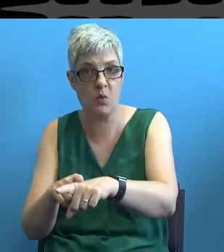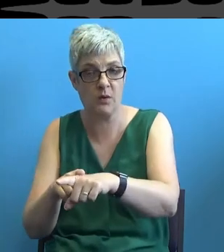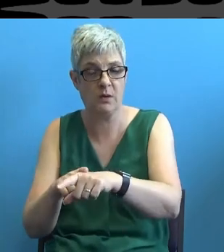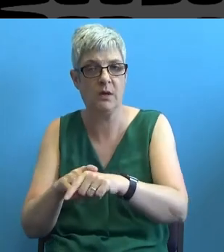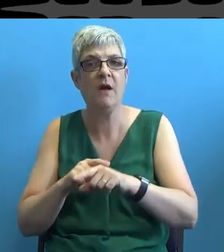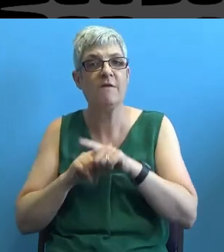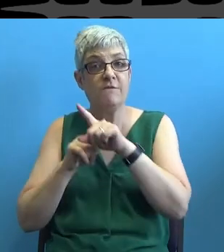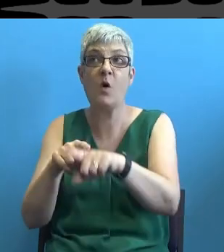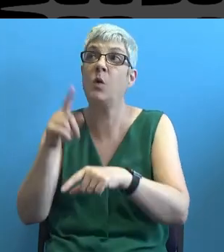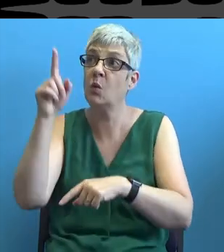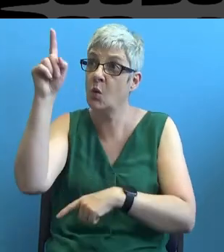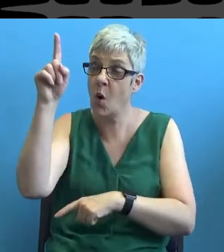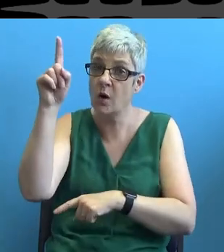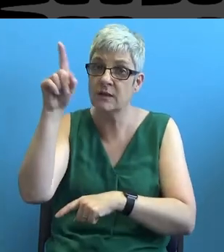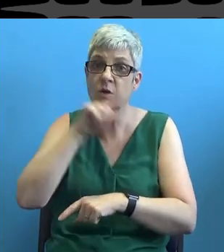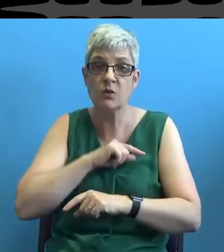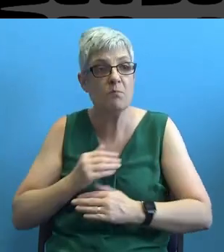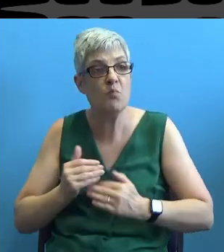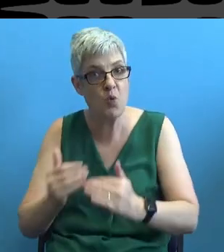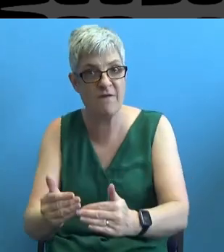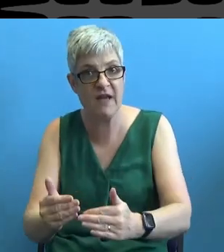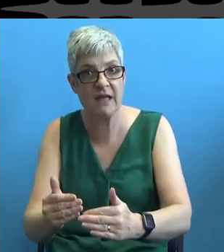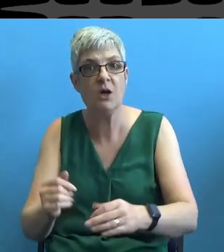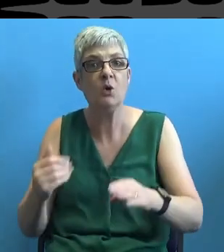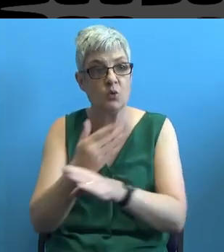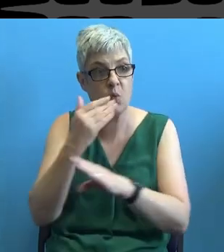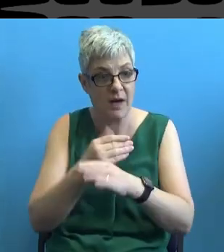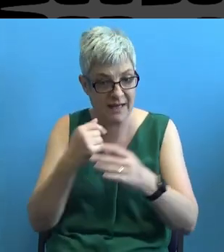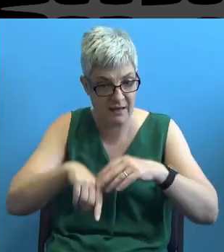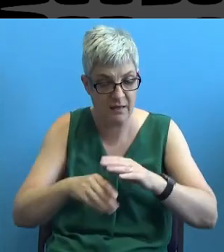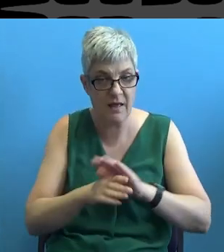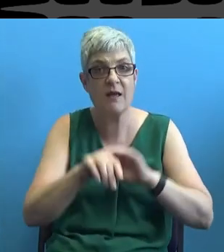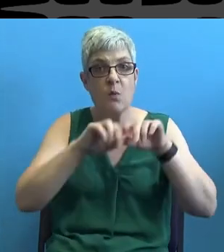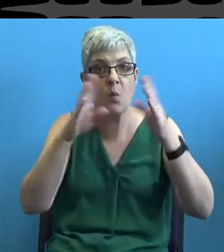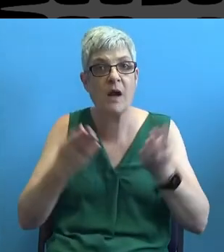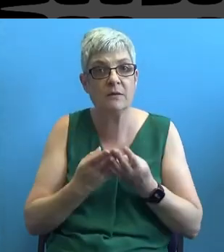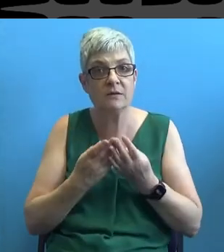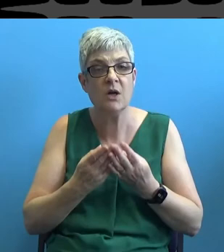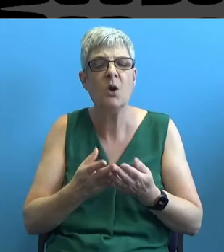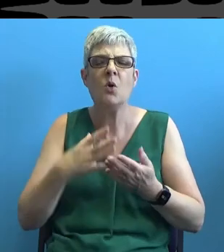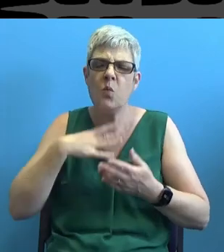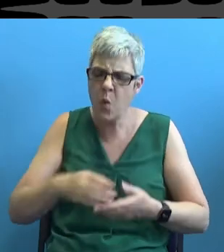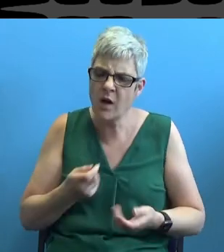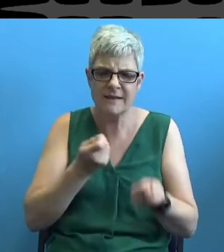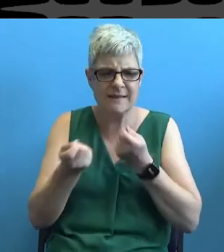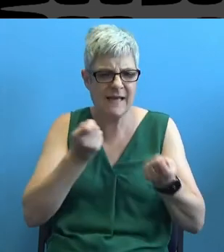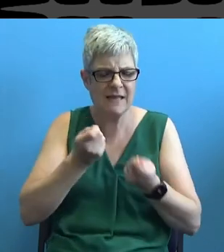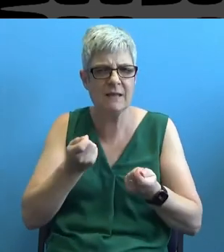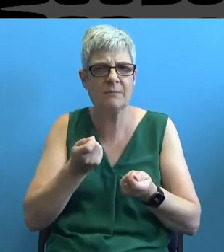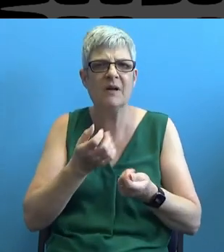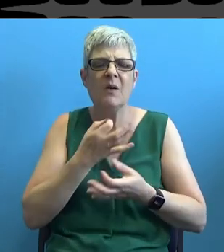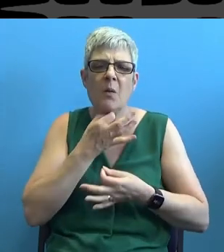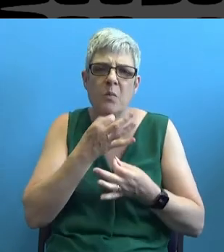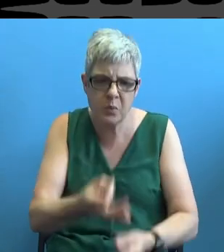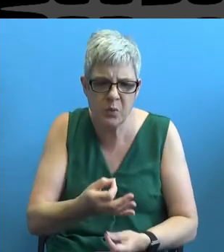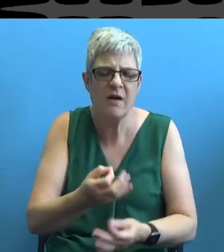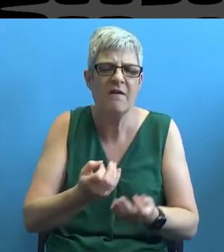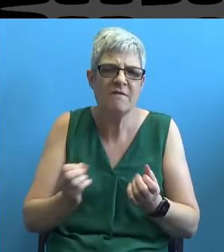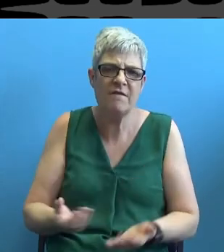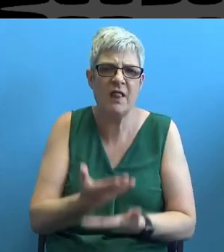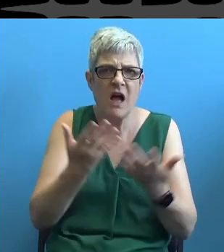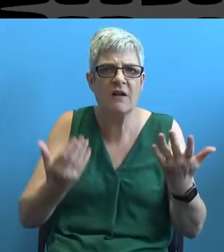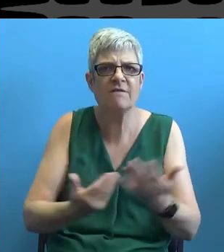to follow a God who is on the move, a God who is at work in the world, a God who is longing for his kingdom to flourish and grow.